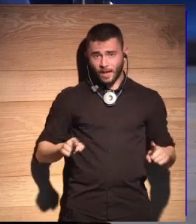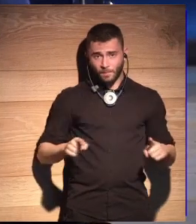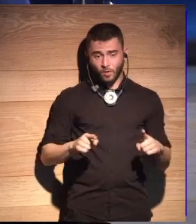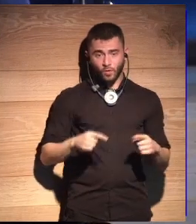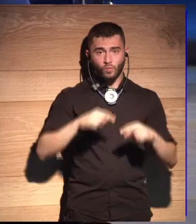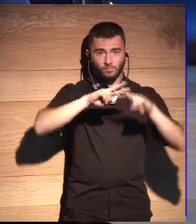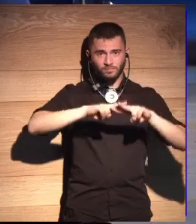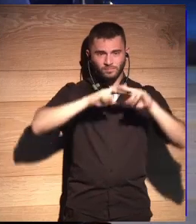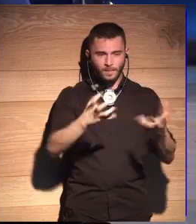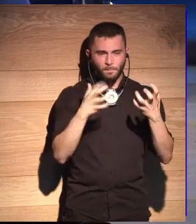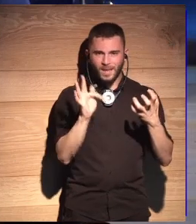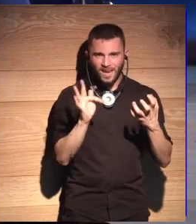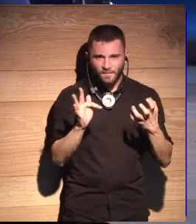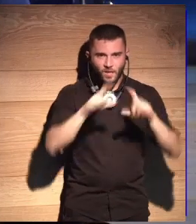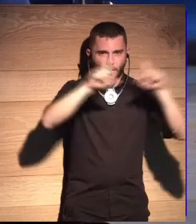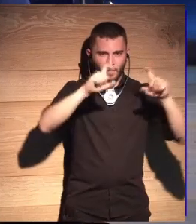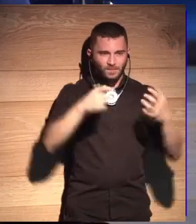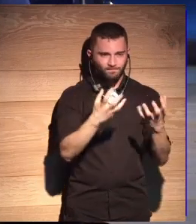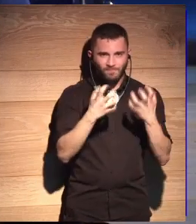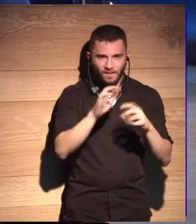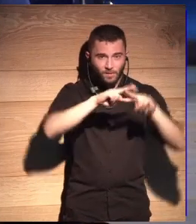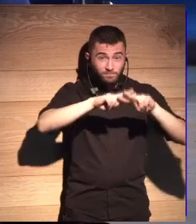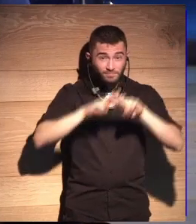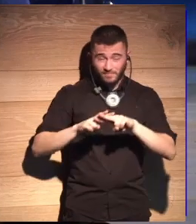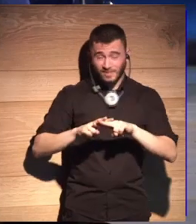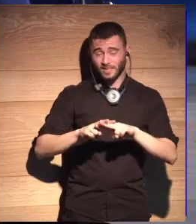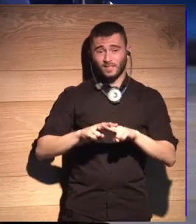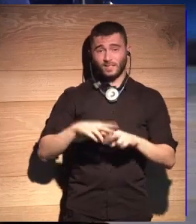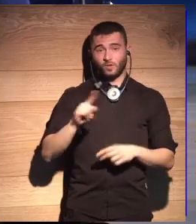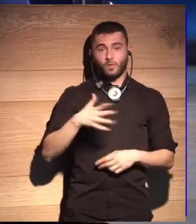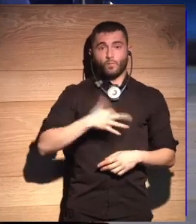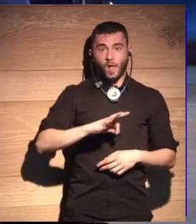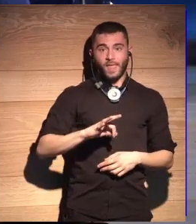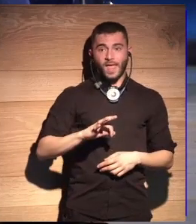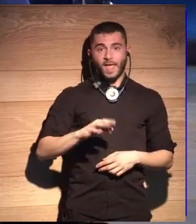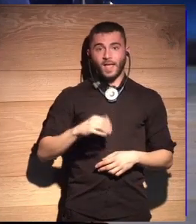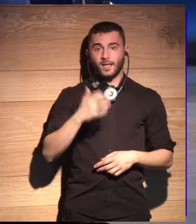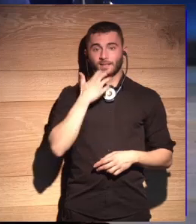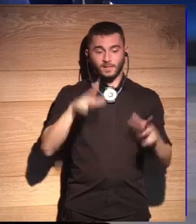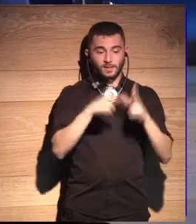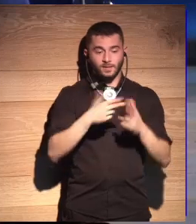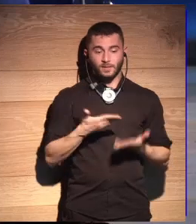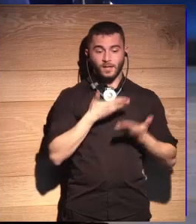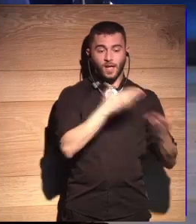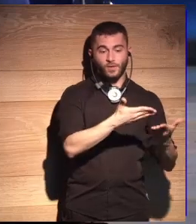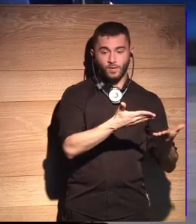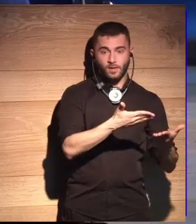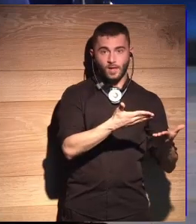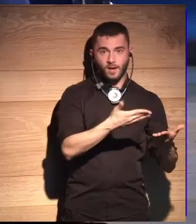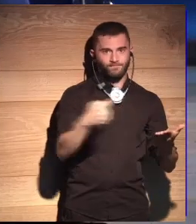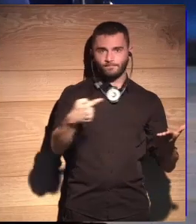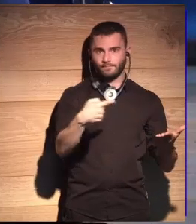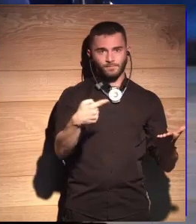overall they are negative in what they actually contribute to society. Porque al final la dependencia que